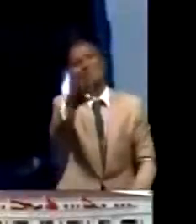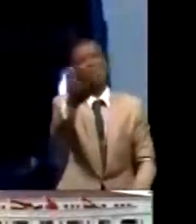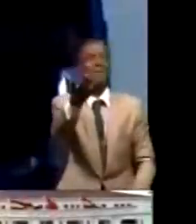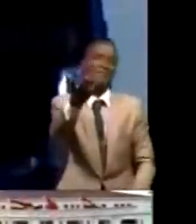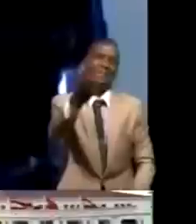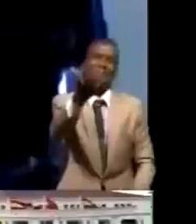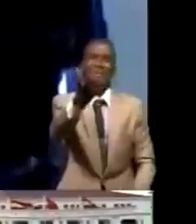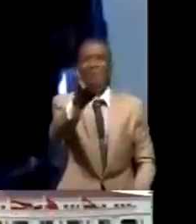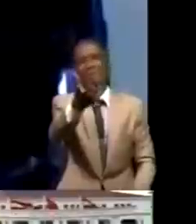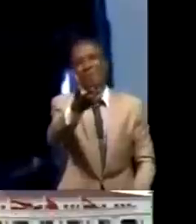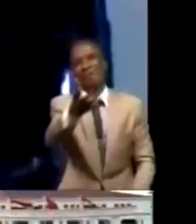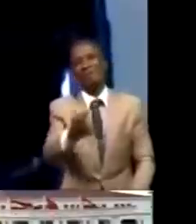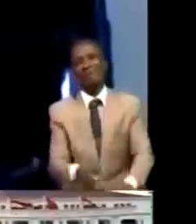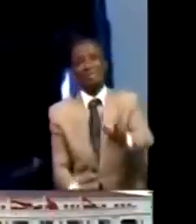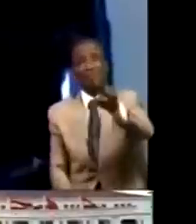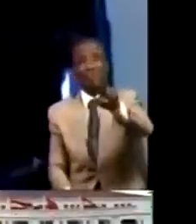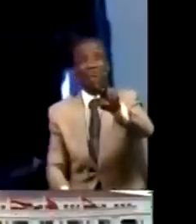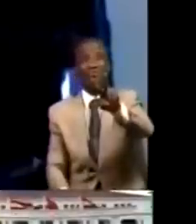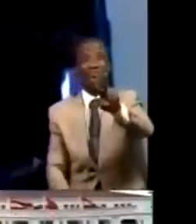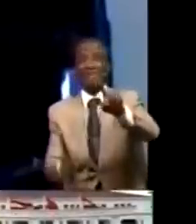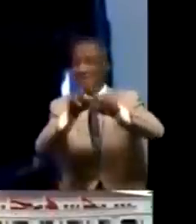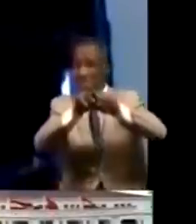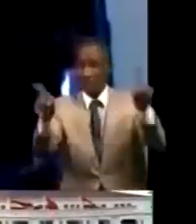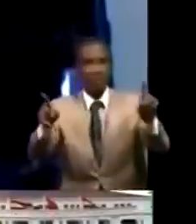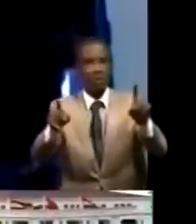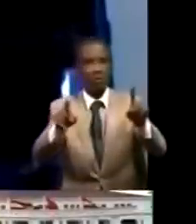My lords, there are two different issues here.